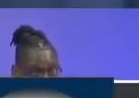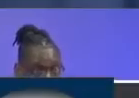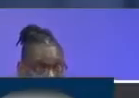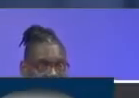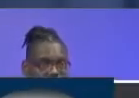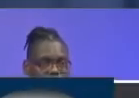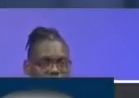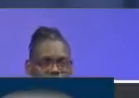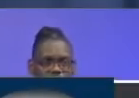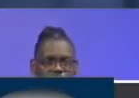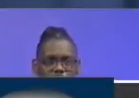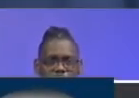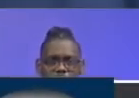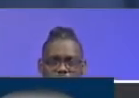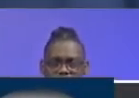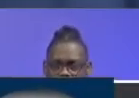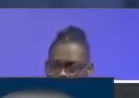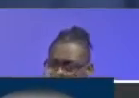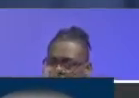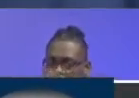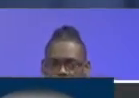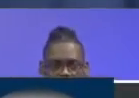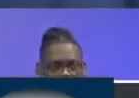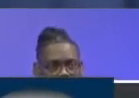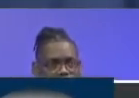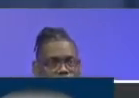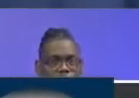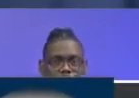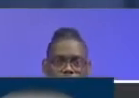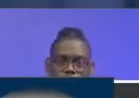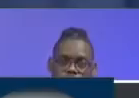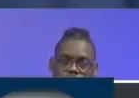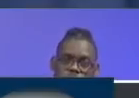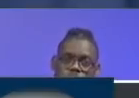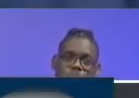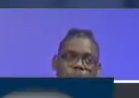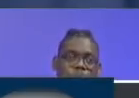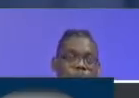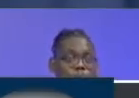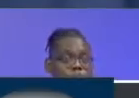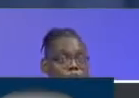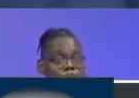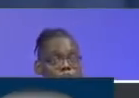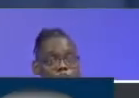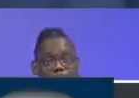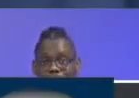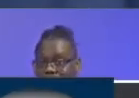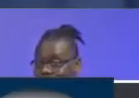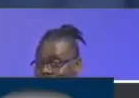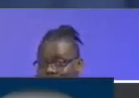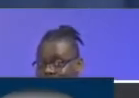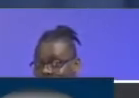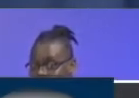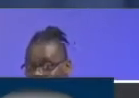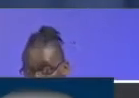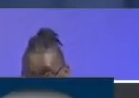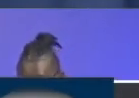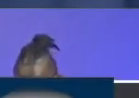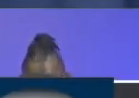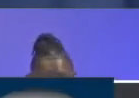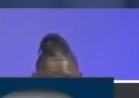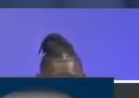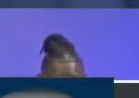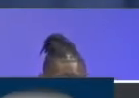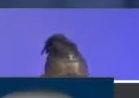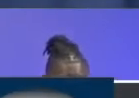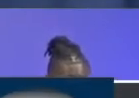The percentage and the proportion of persons who are not fully vaccinated in the accident and emergency departments and the hospitals and